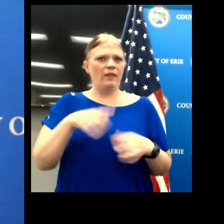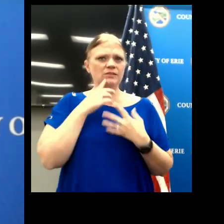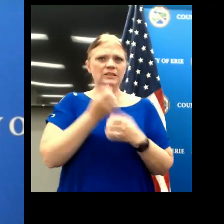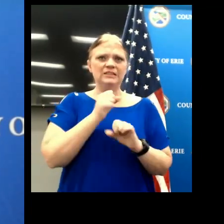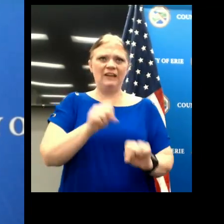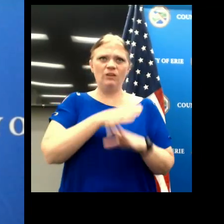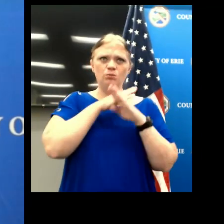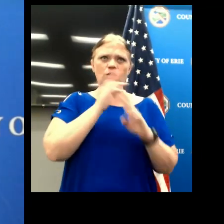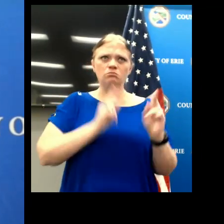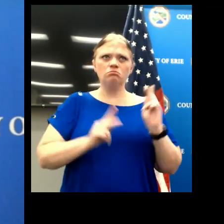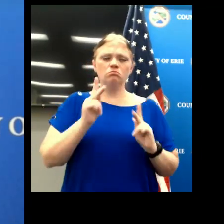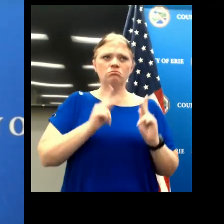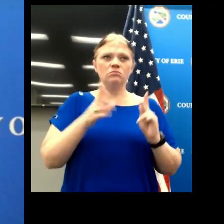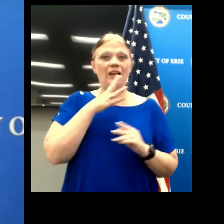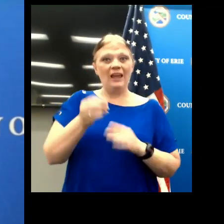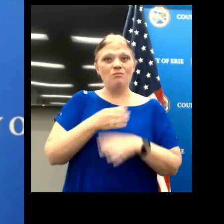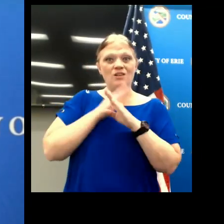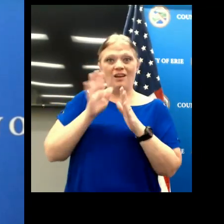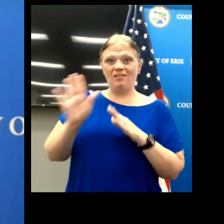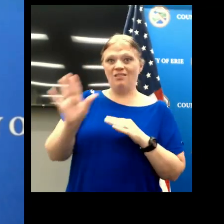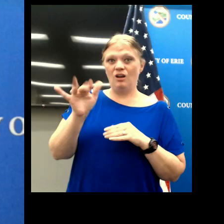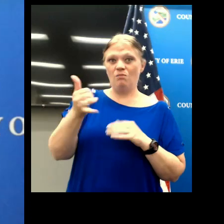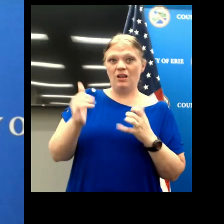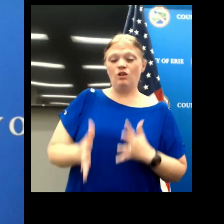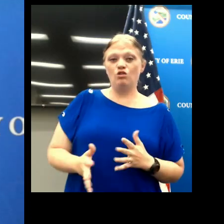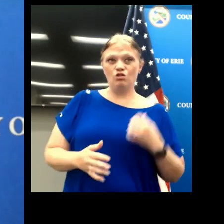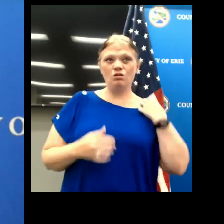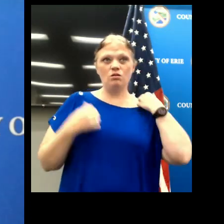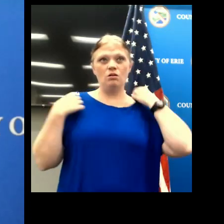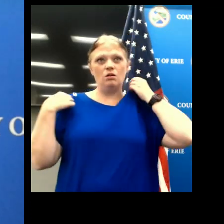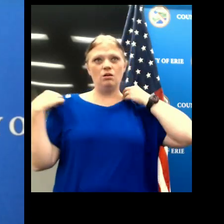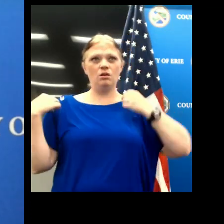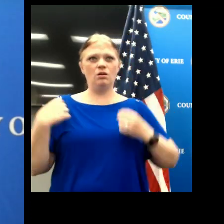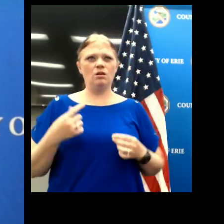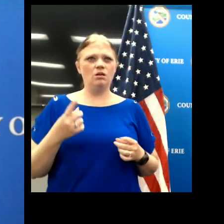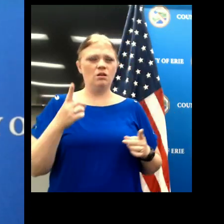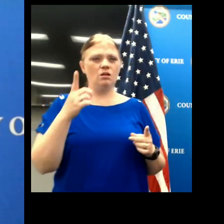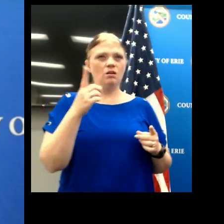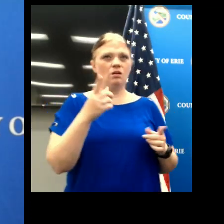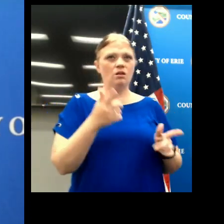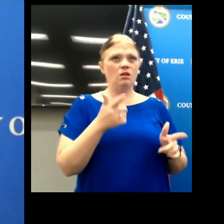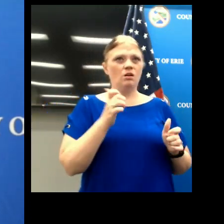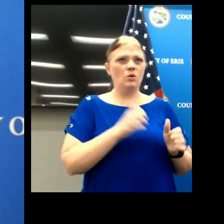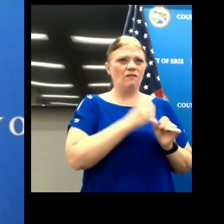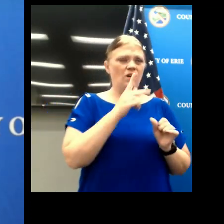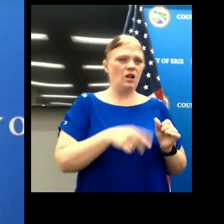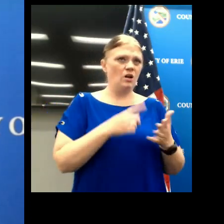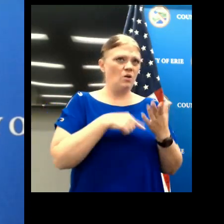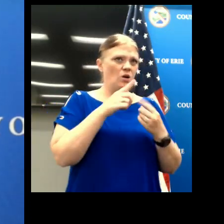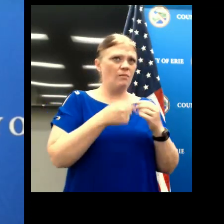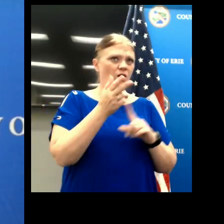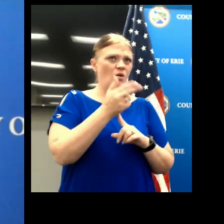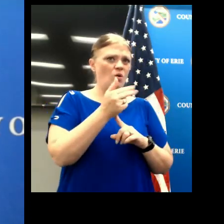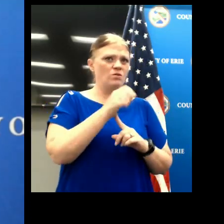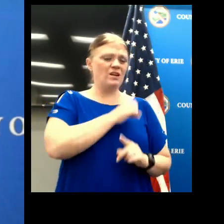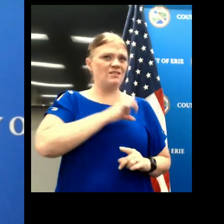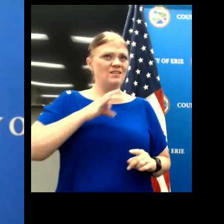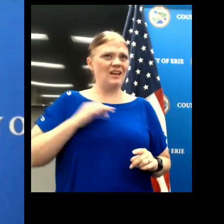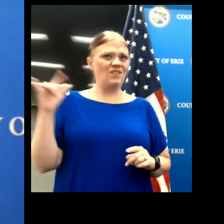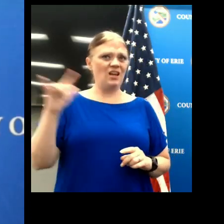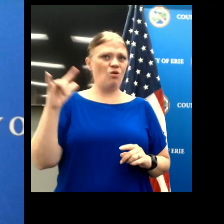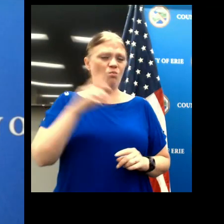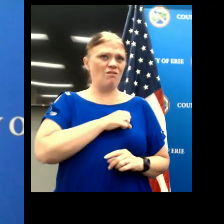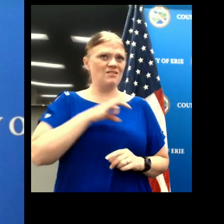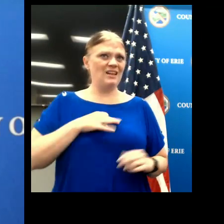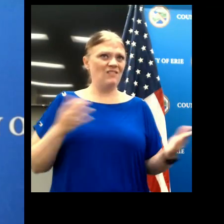same time, safely protect their players from the public. Just a quick follow-up if I can. How about like hotel staff and airport staff